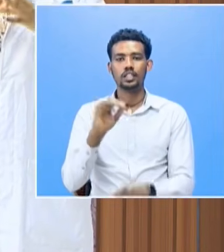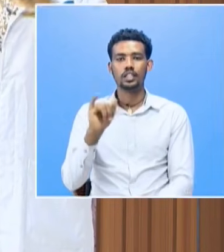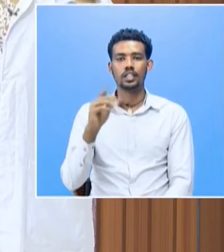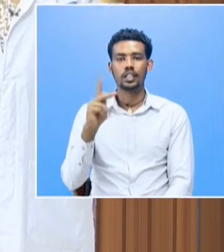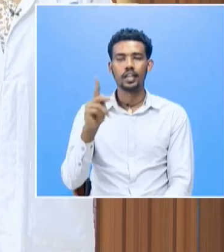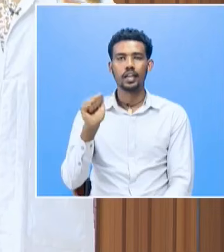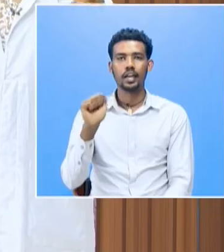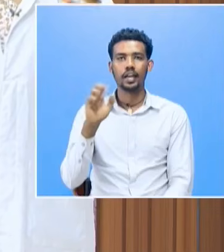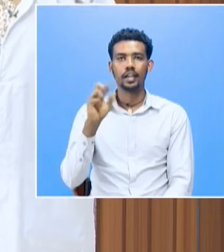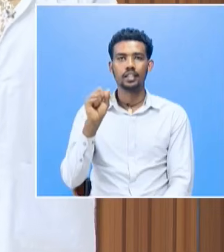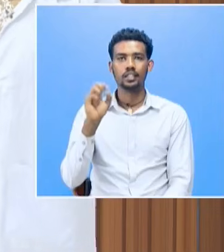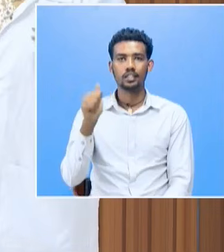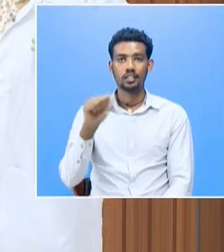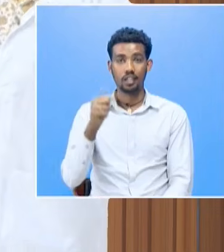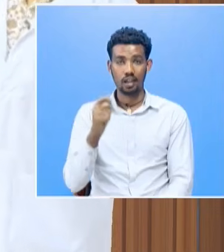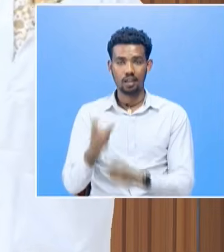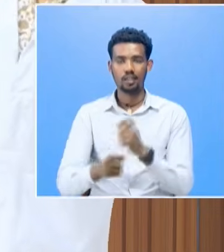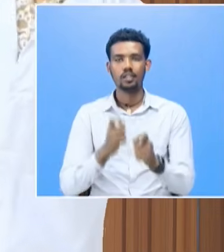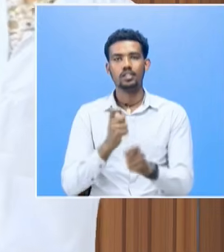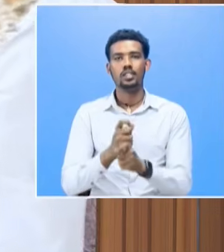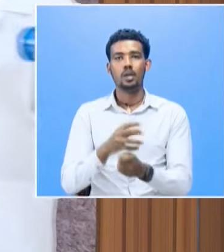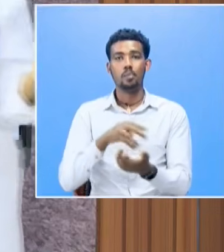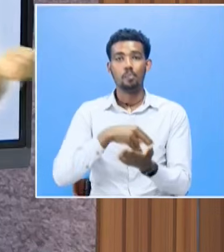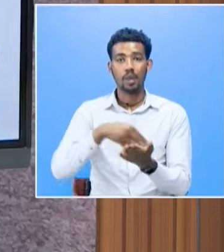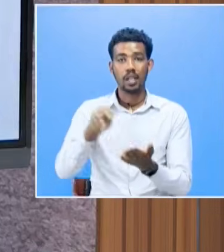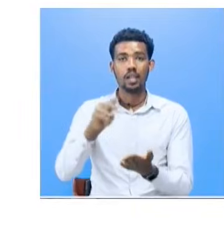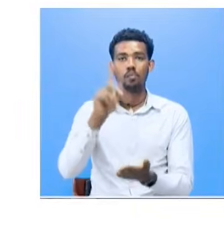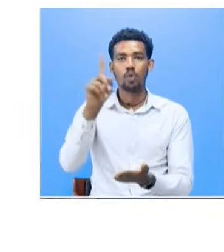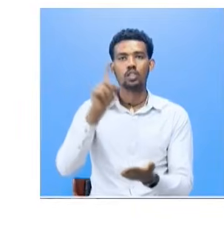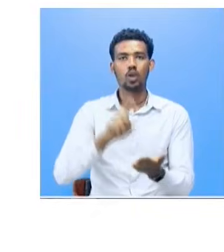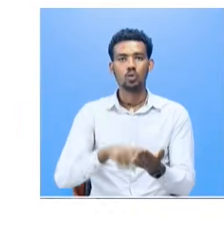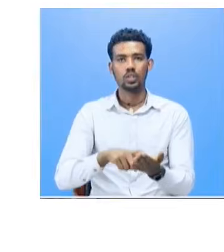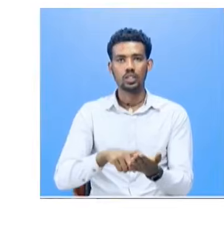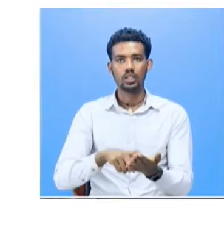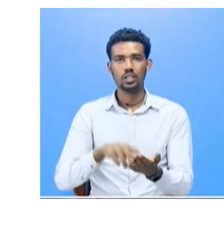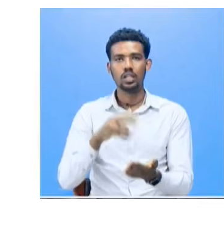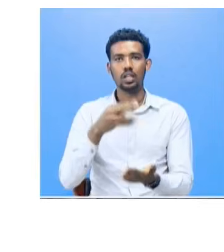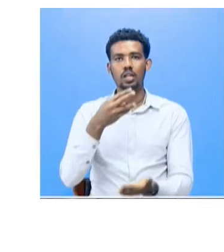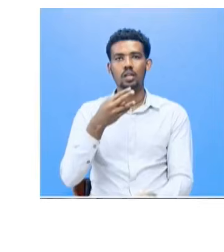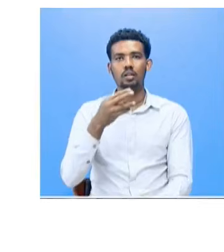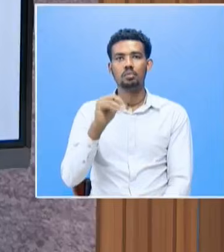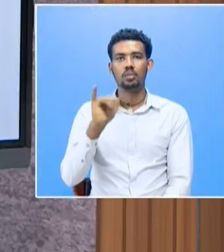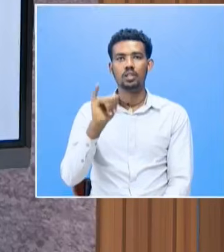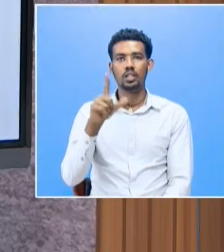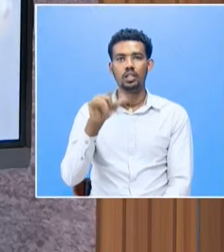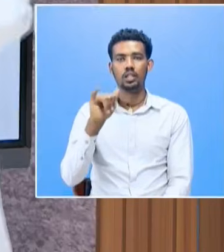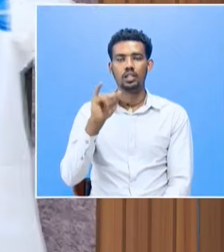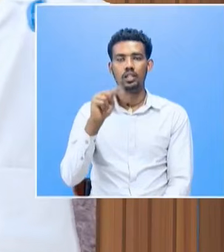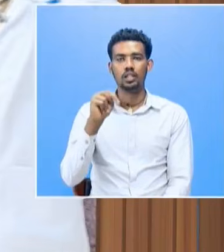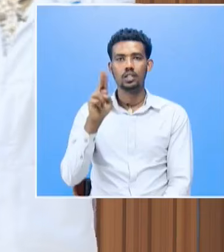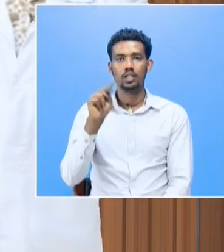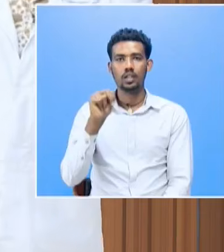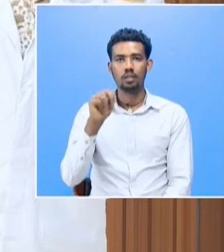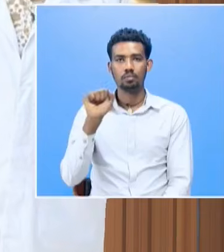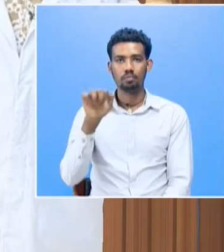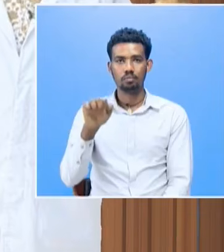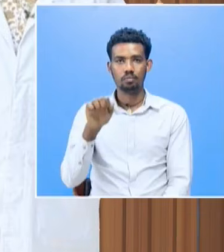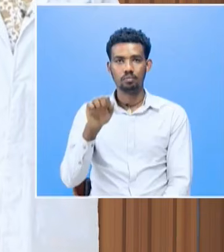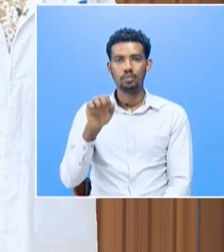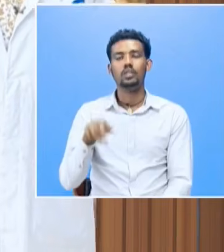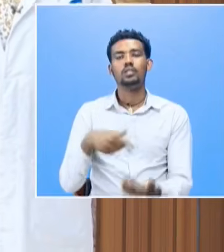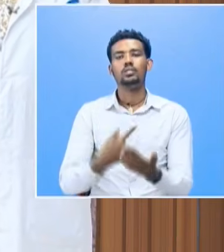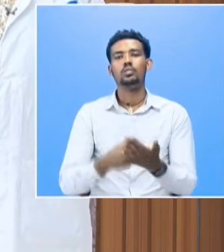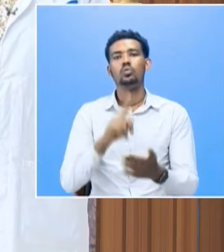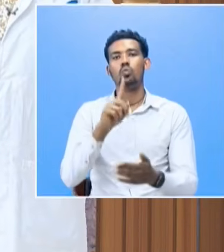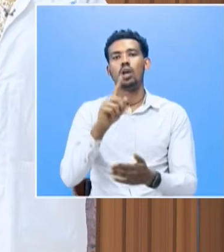like 1,000 years, like we can use it for in as long period of time. What we mentioned yesterday, we